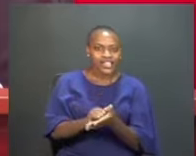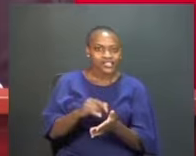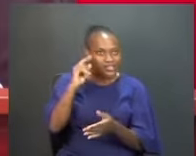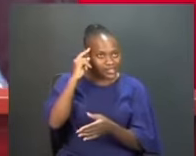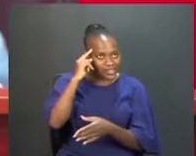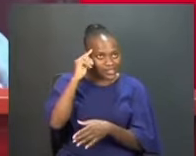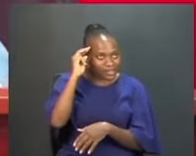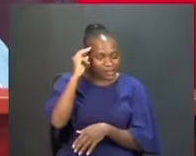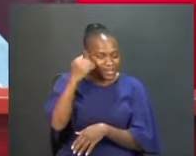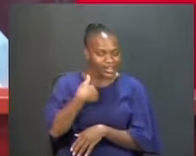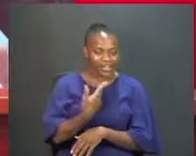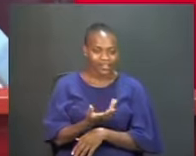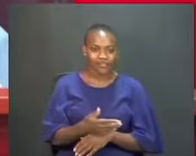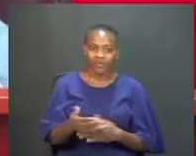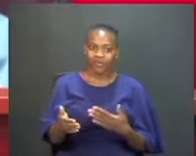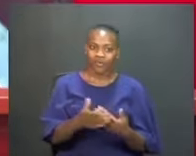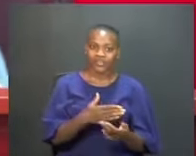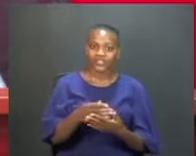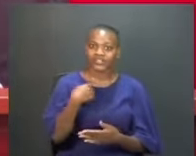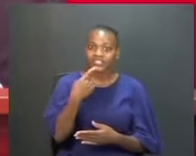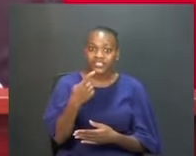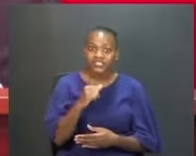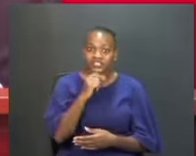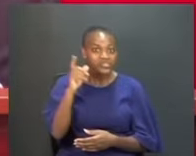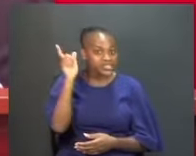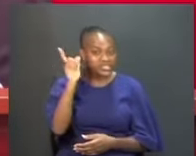So whatever you say, you don't listen.